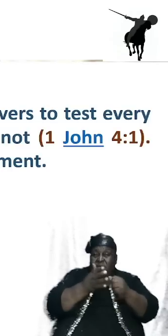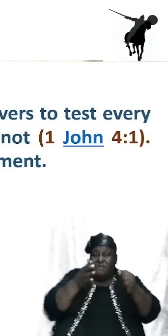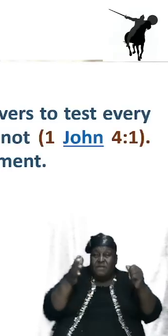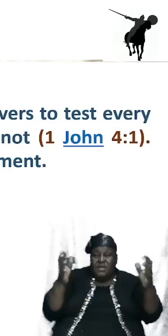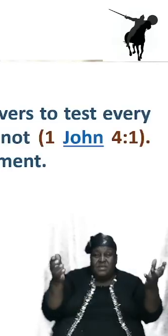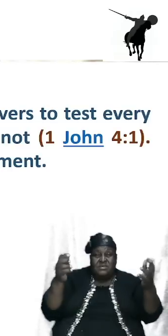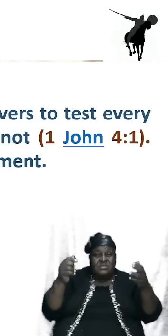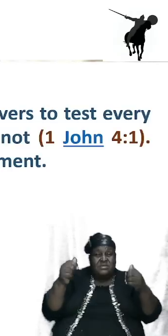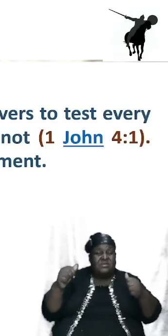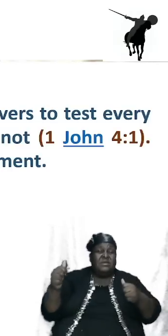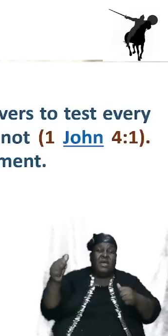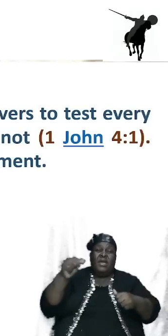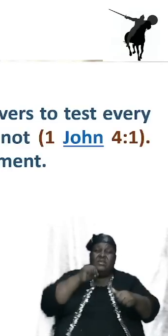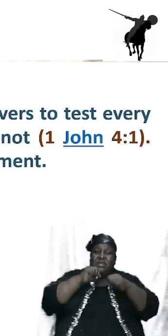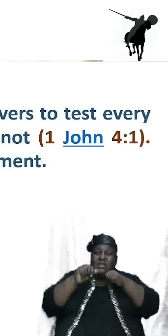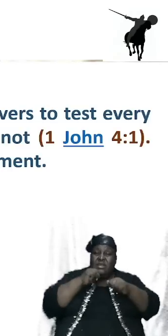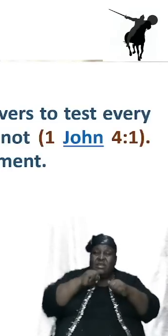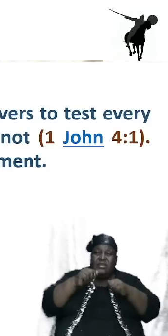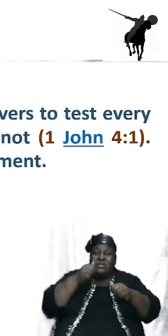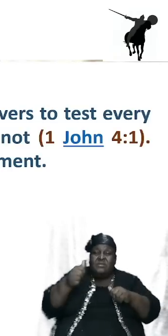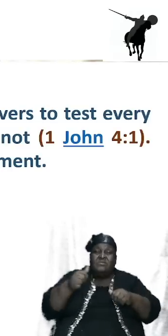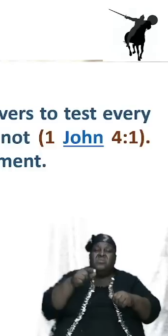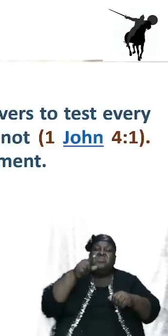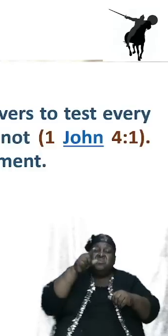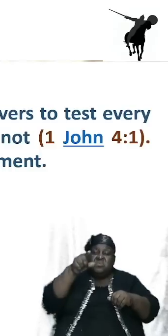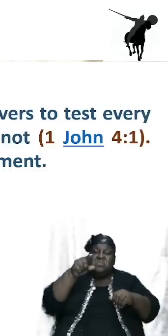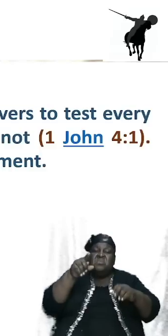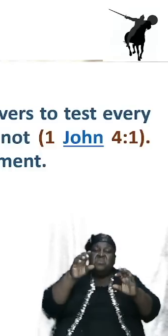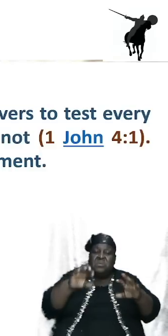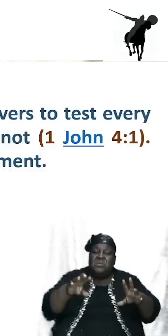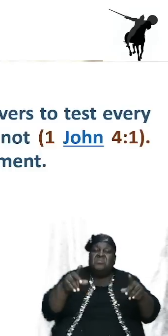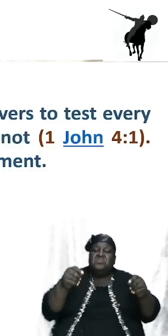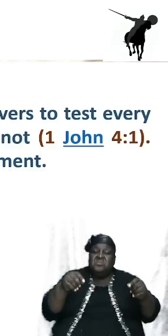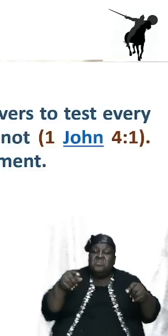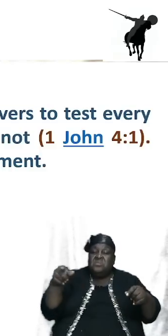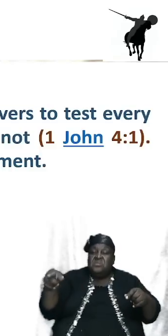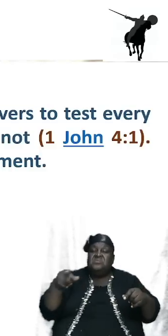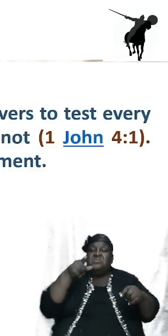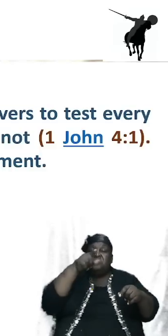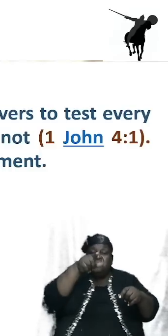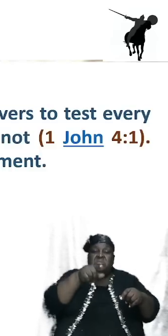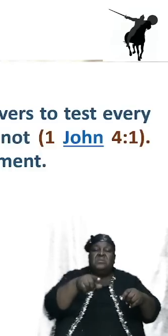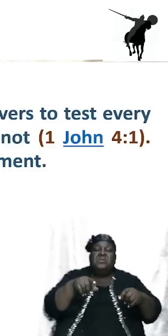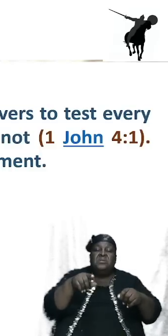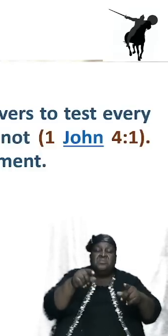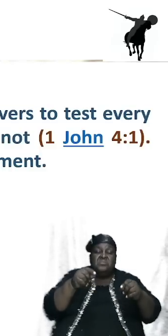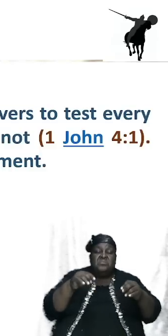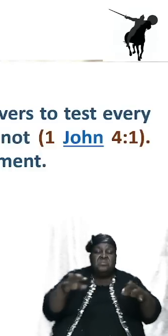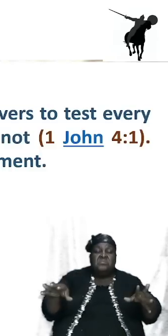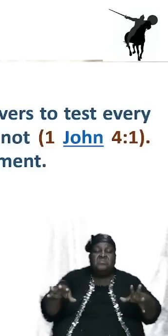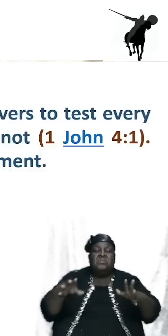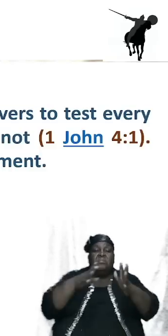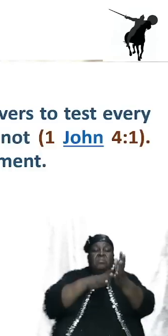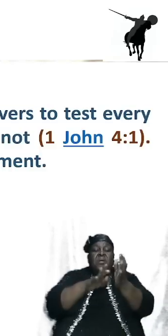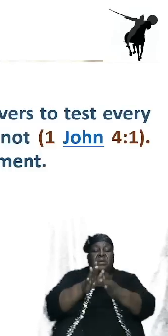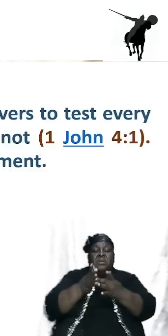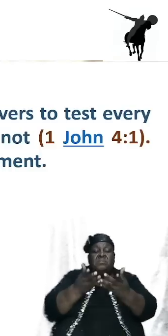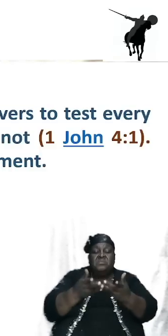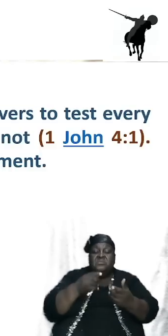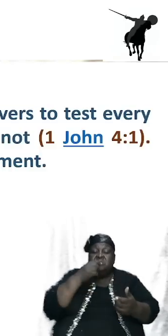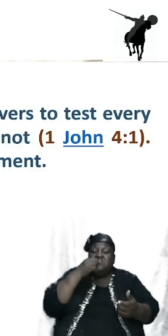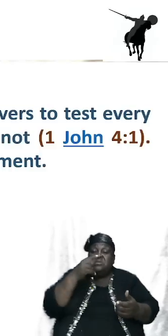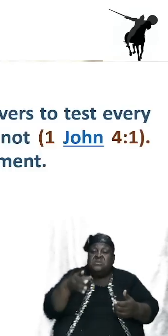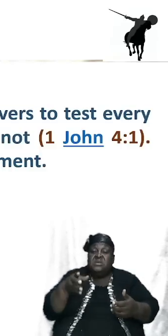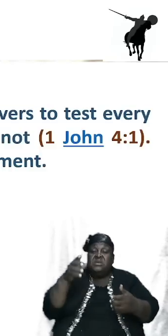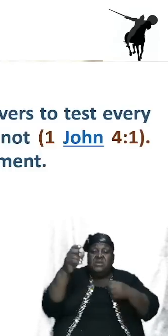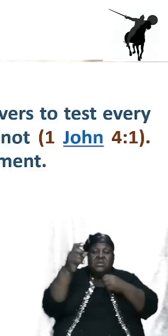you can elevate to this and you can do that. But the Bible commands believers to test every spirit or teaching to see if they're from God.